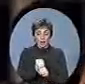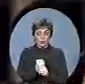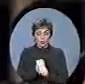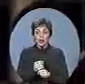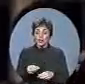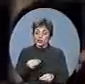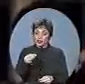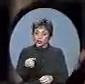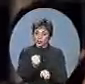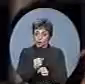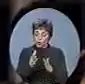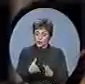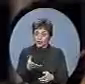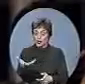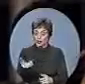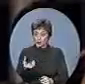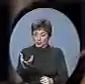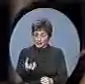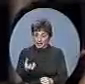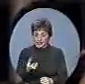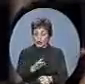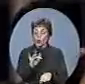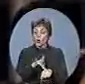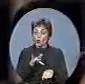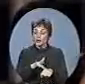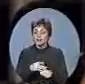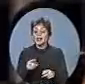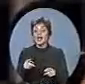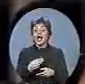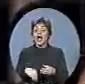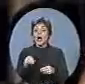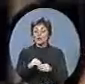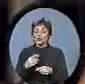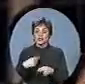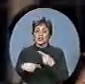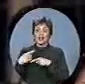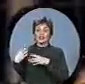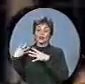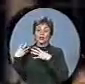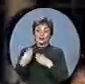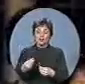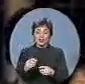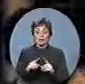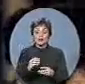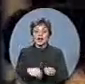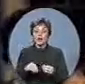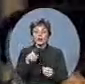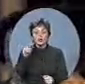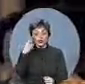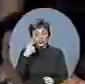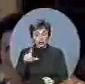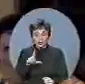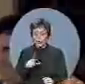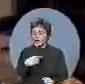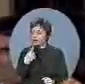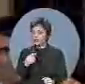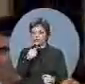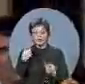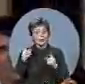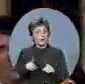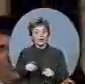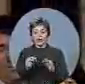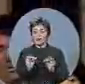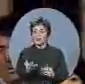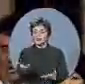retroactive payment. But the federal government decided to appeal the ruling. Can the minister please explain to these workers why he is letting